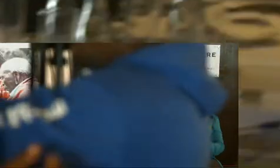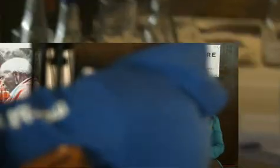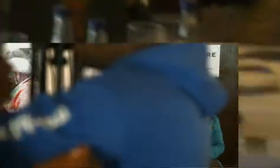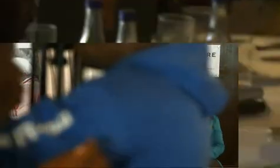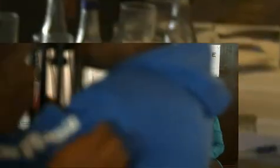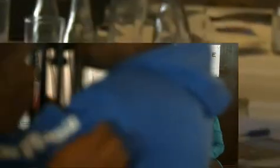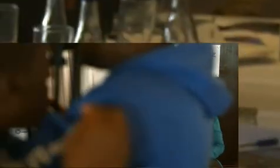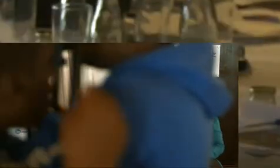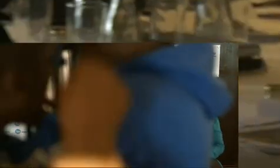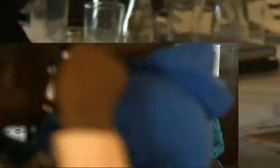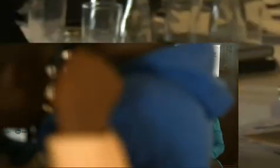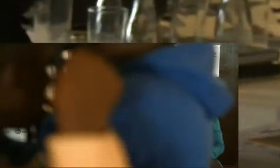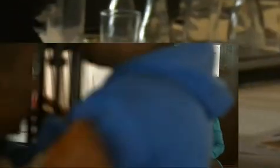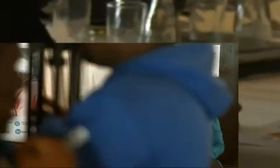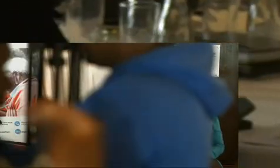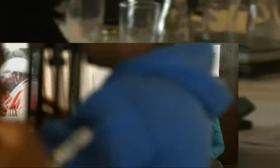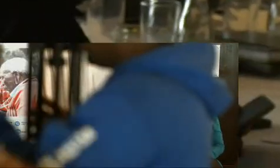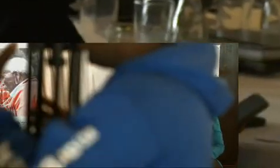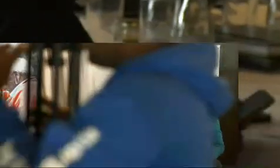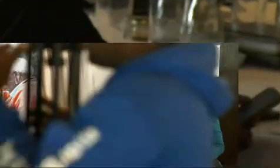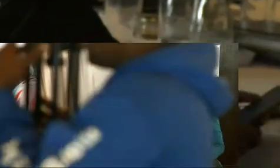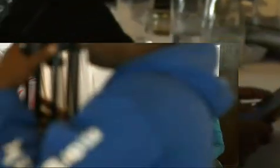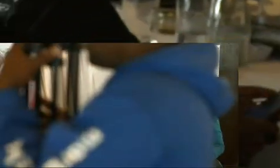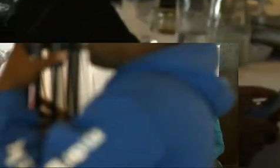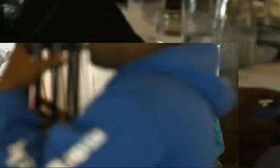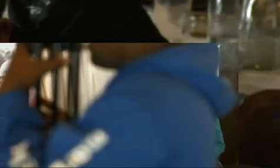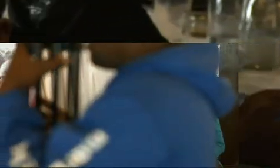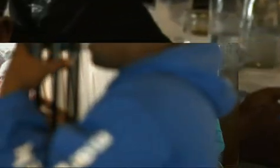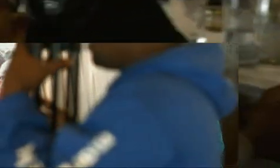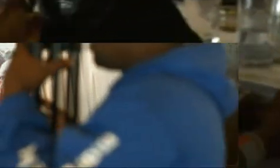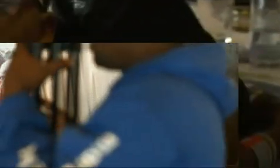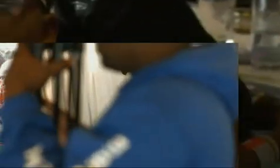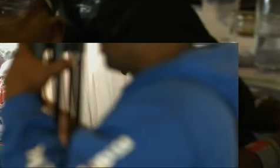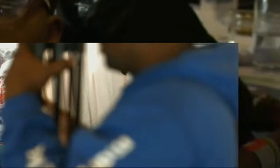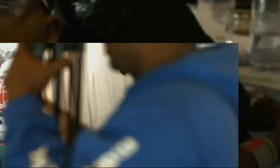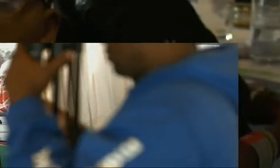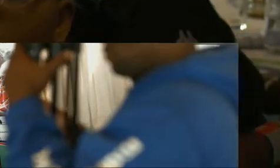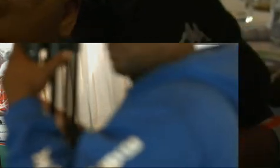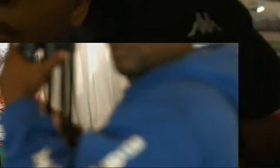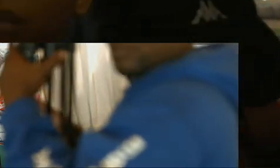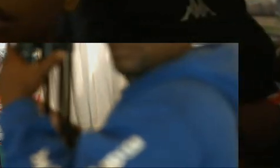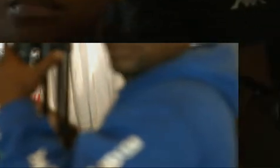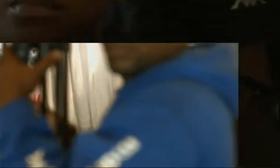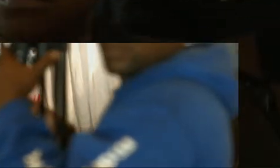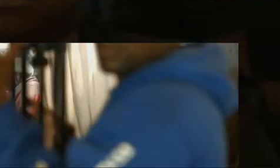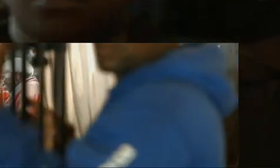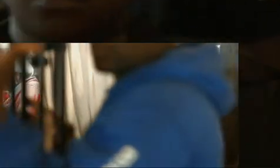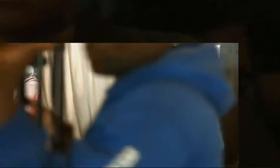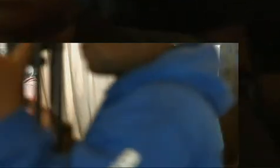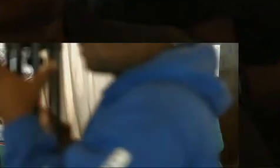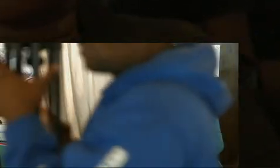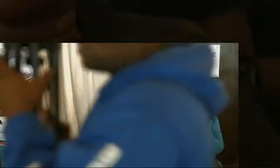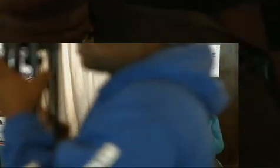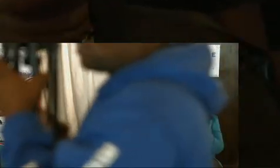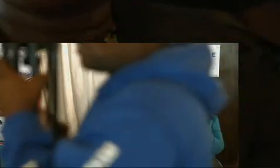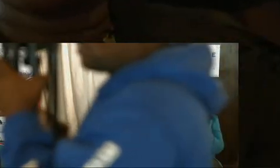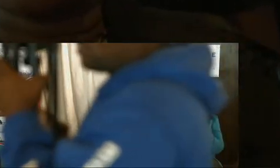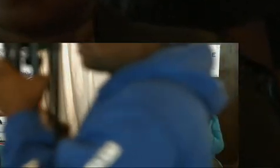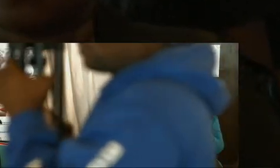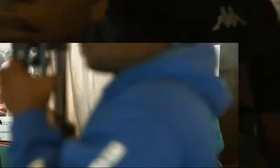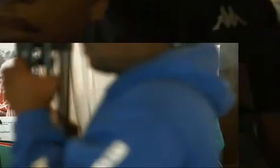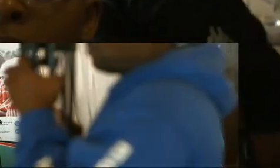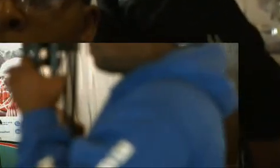part of it was that the Bill of Rights which actually speaks out to the auto product